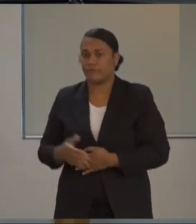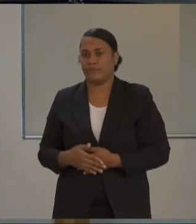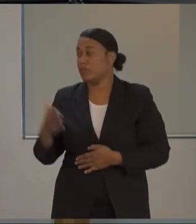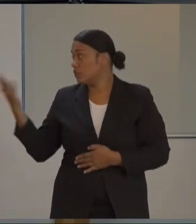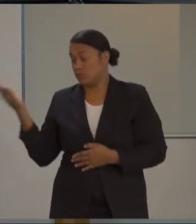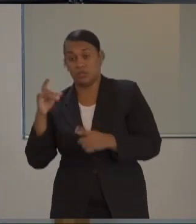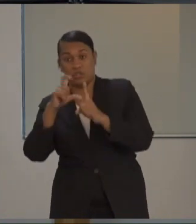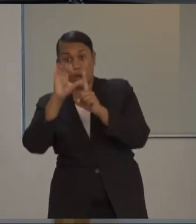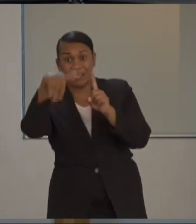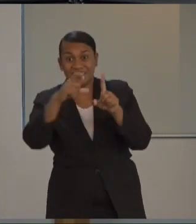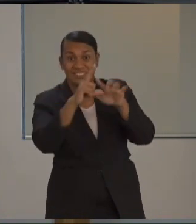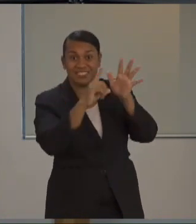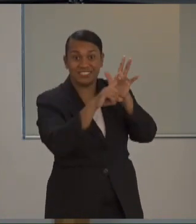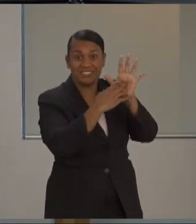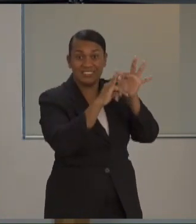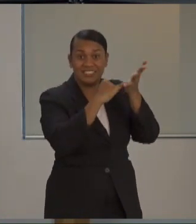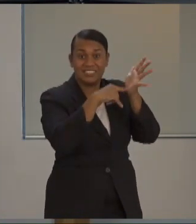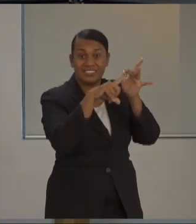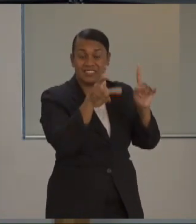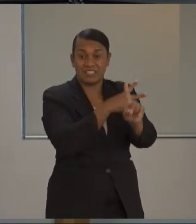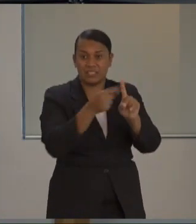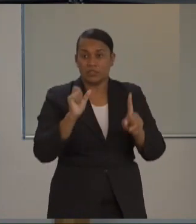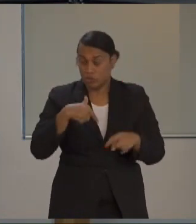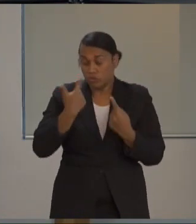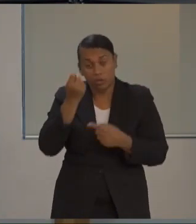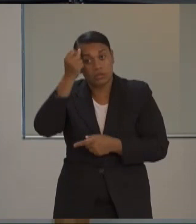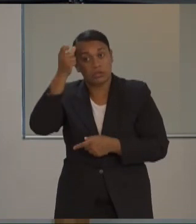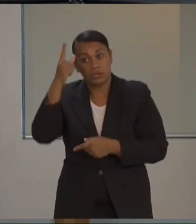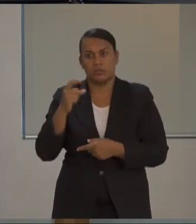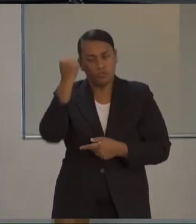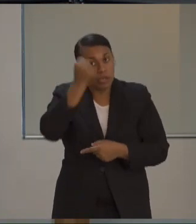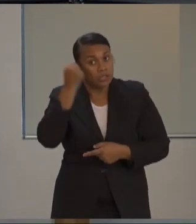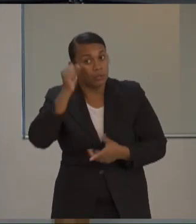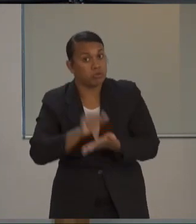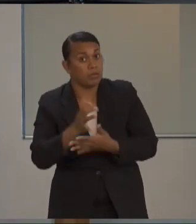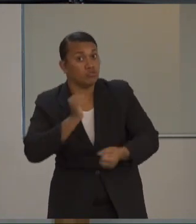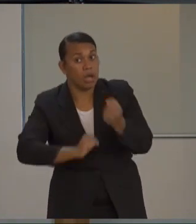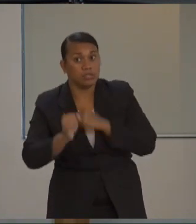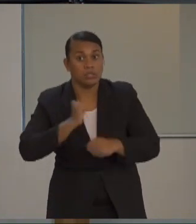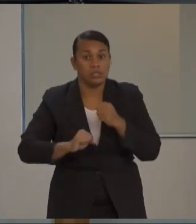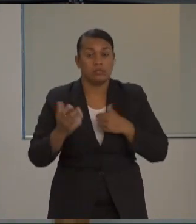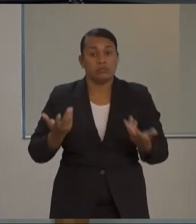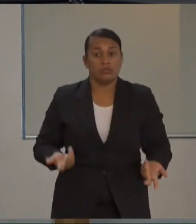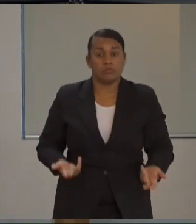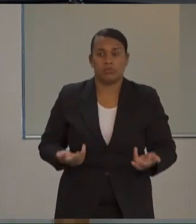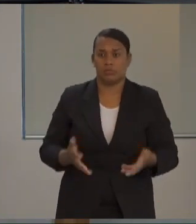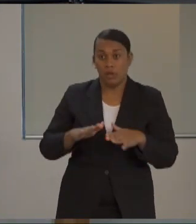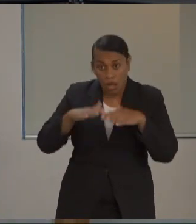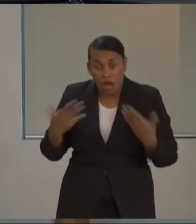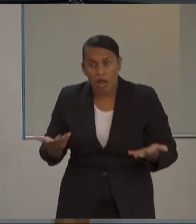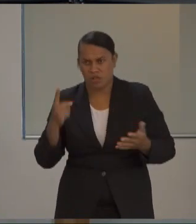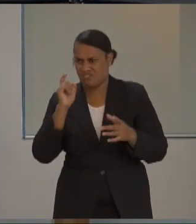please control things. We understand the stresses that come with being in confined